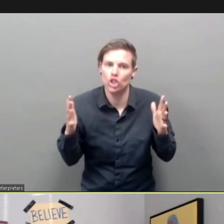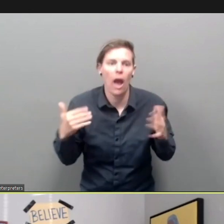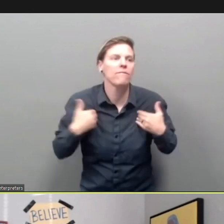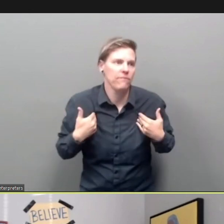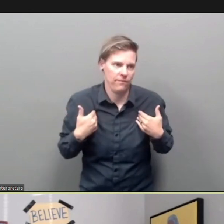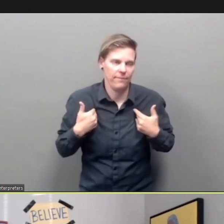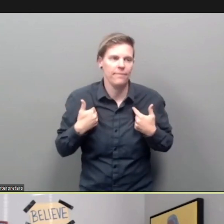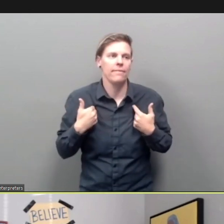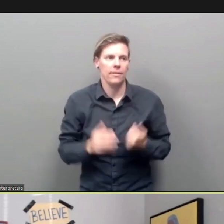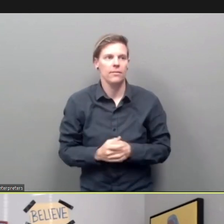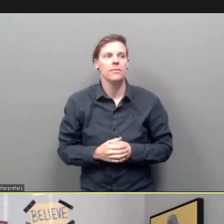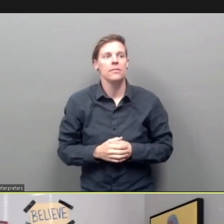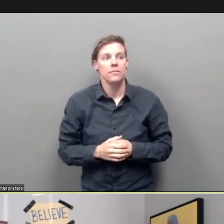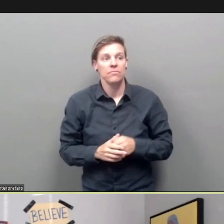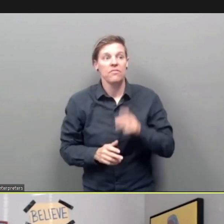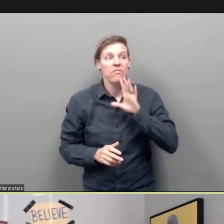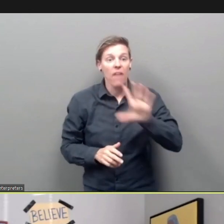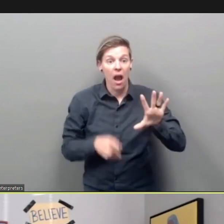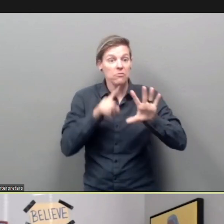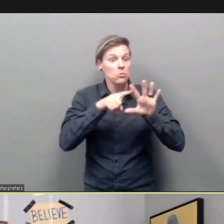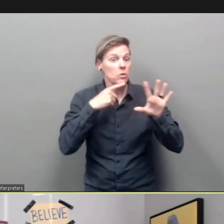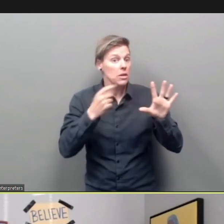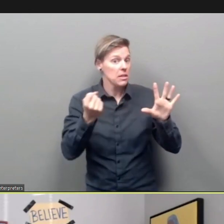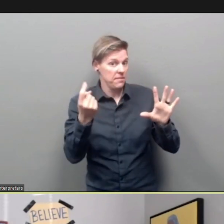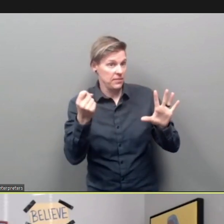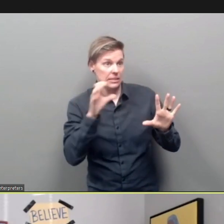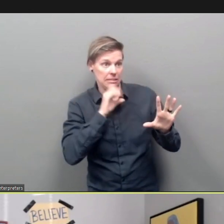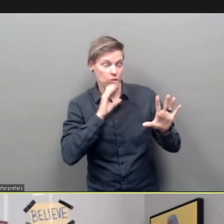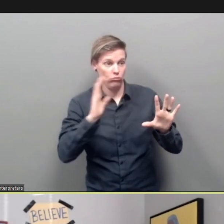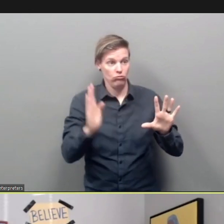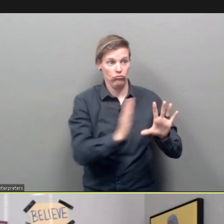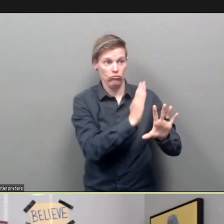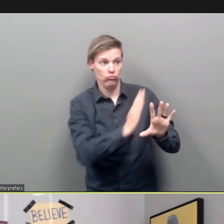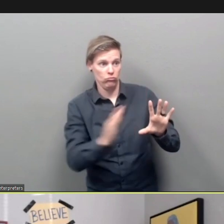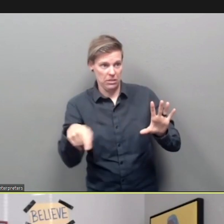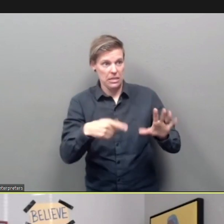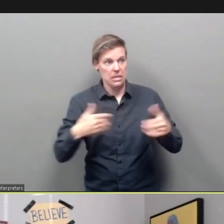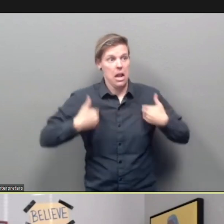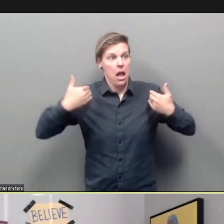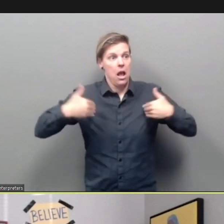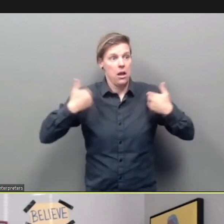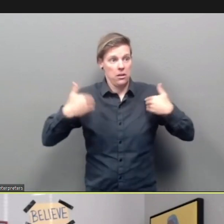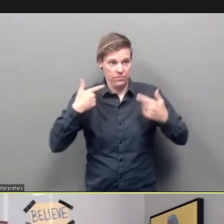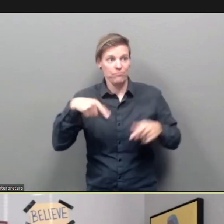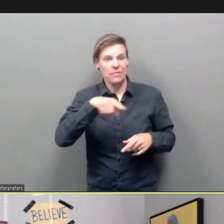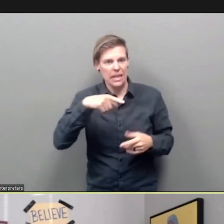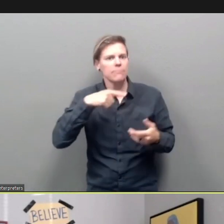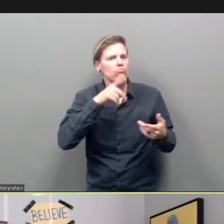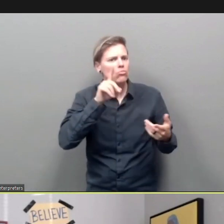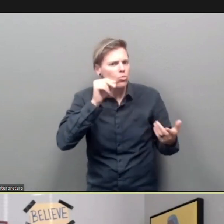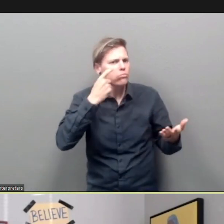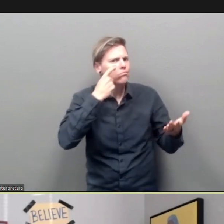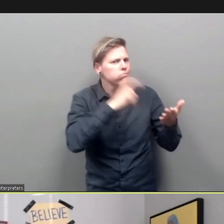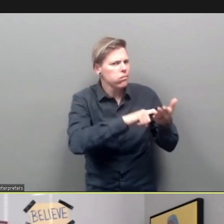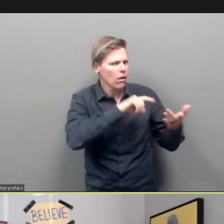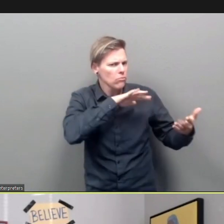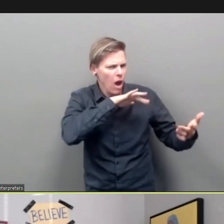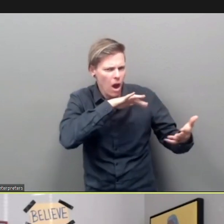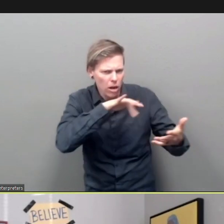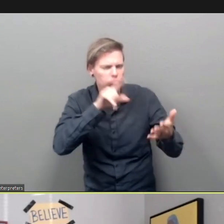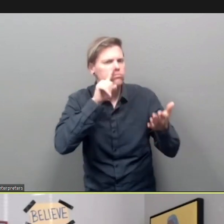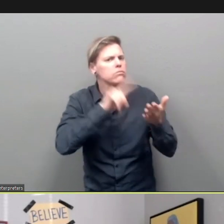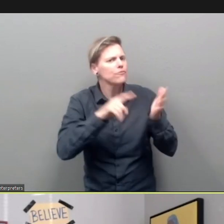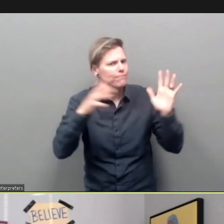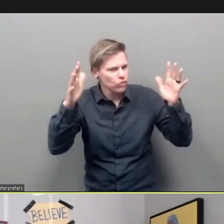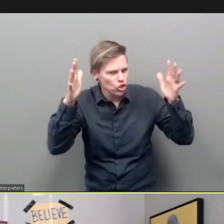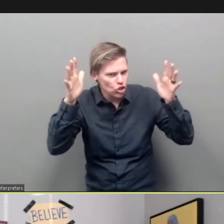5 to 11-year-old vaccines, just like the adolescent vaccines, were really, really highly studied. And that's